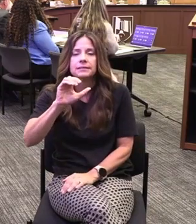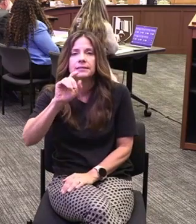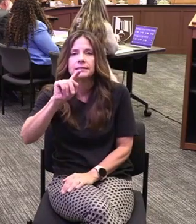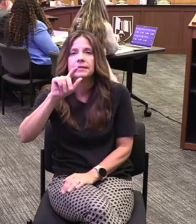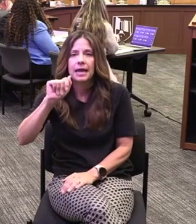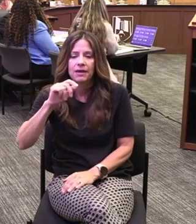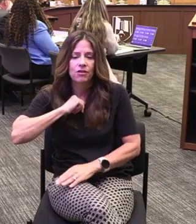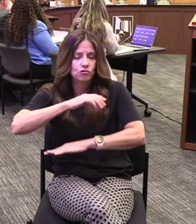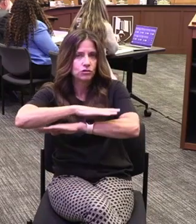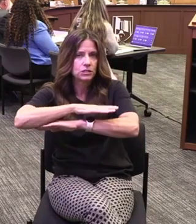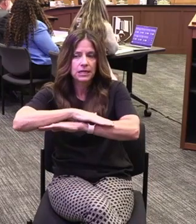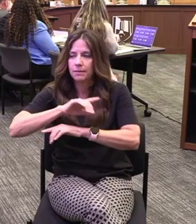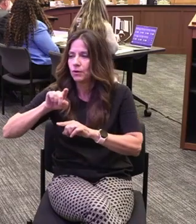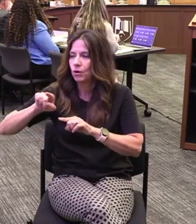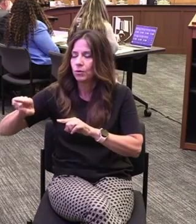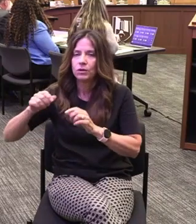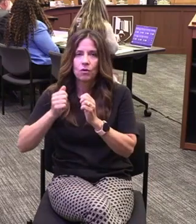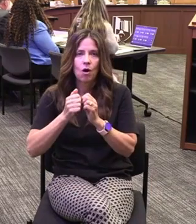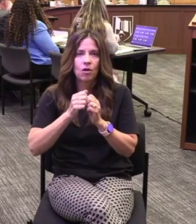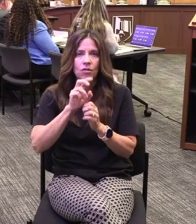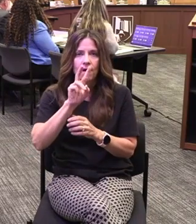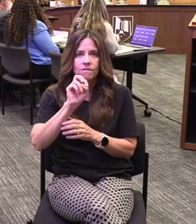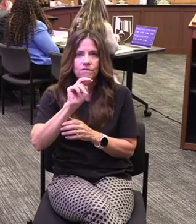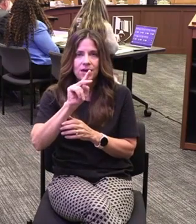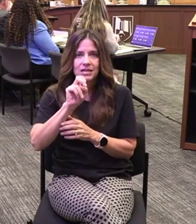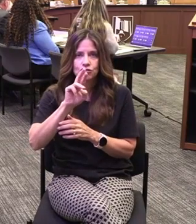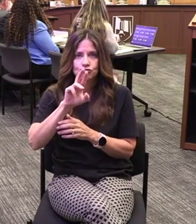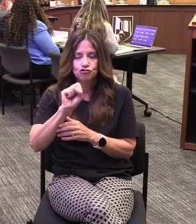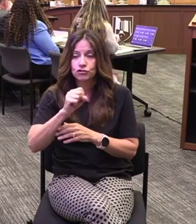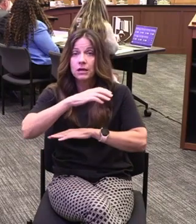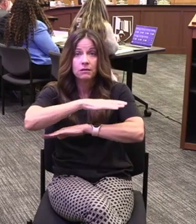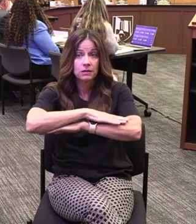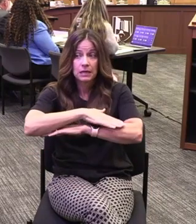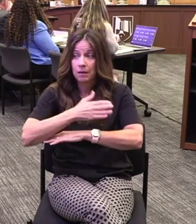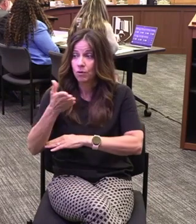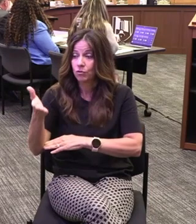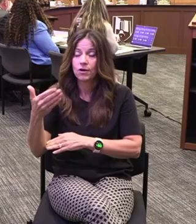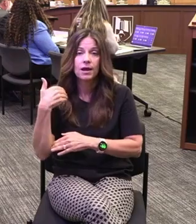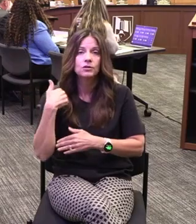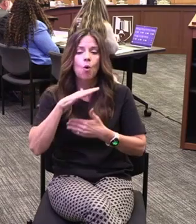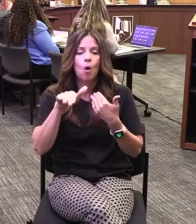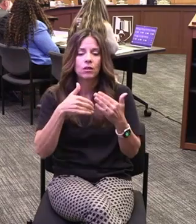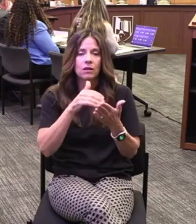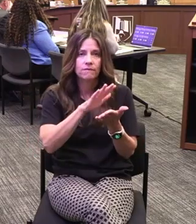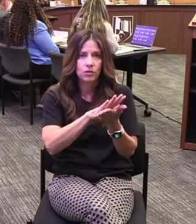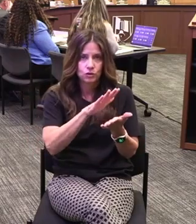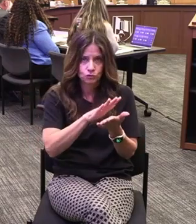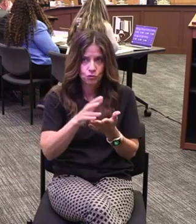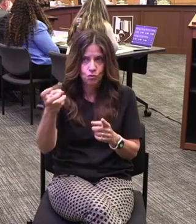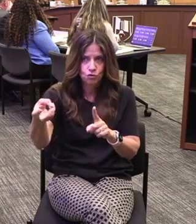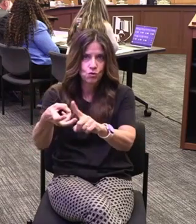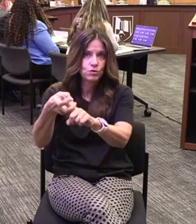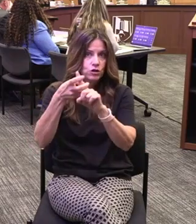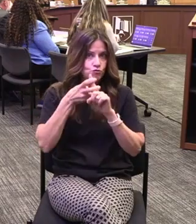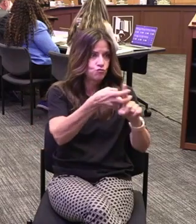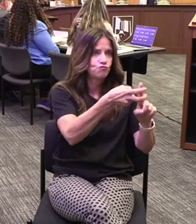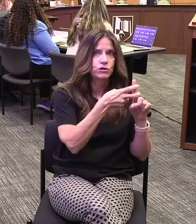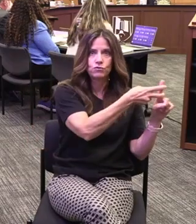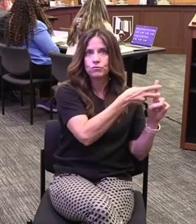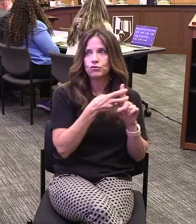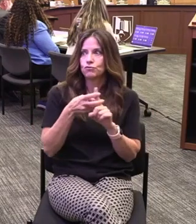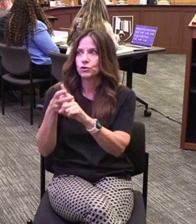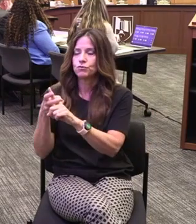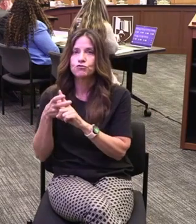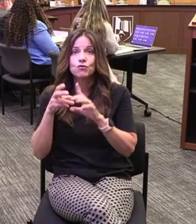table down the hallway of all the vendors and there's a table that is there for all the schools recruiting a president. It has a lot of